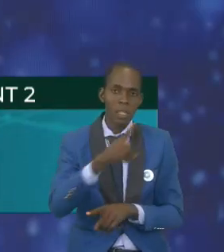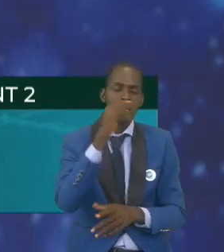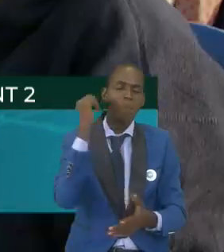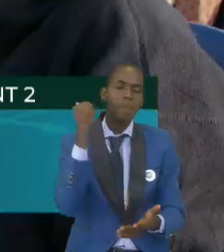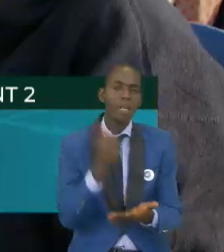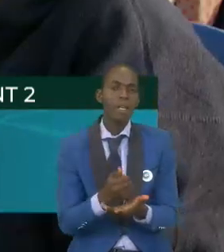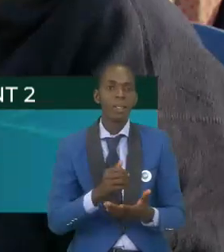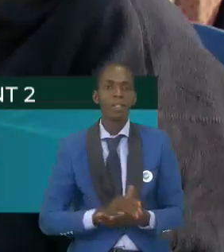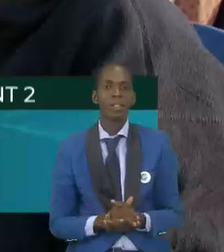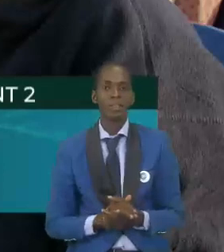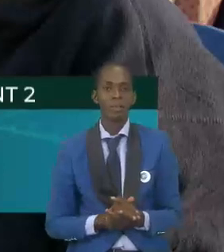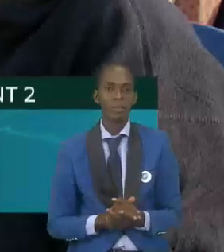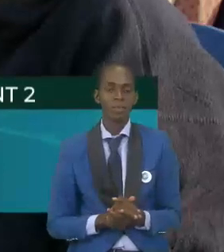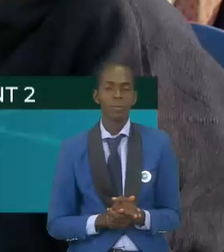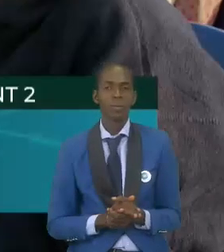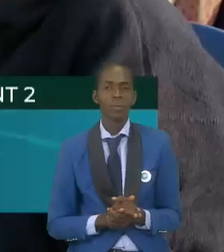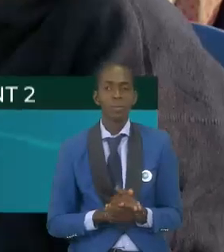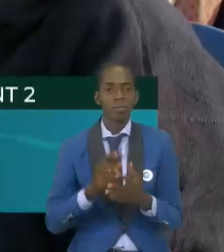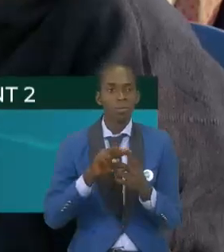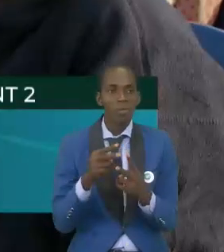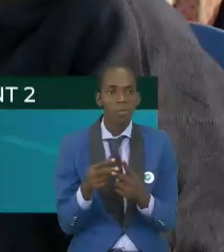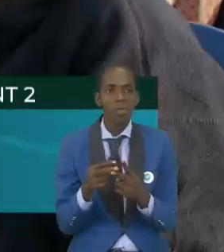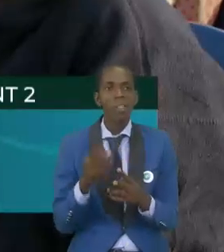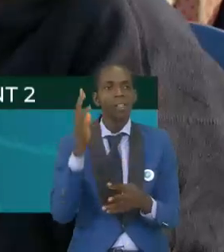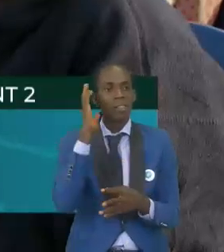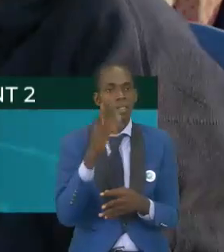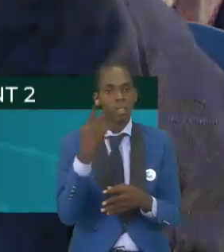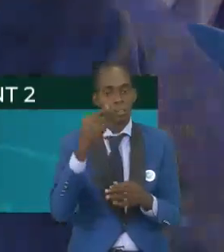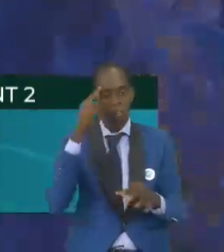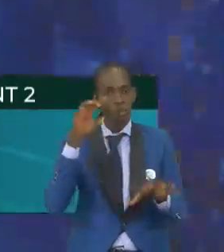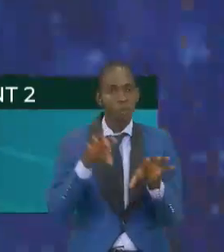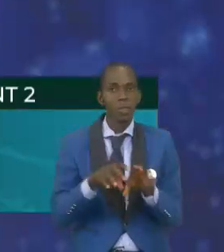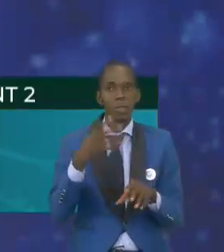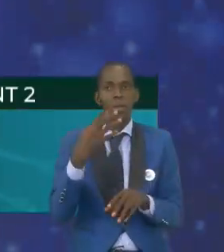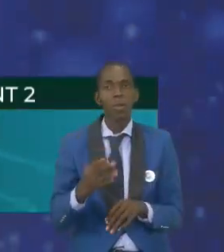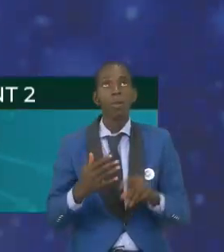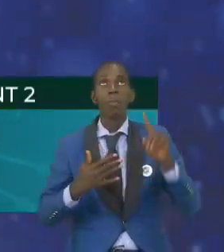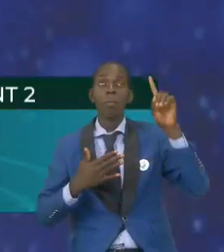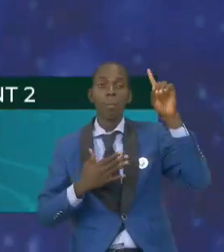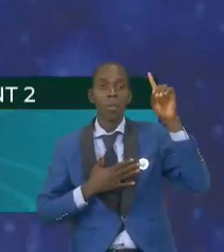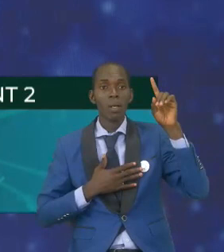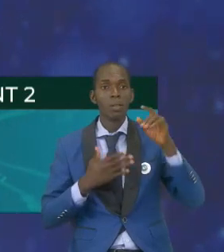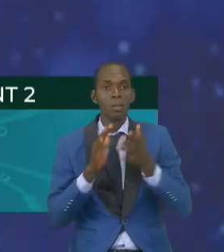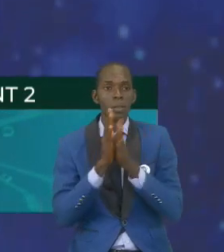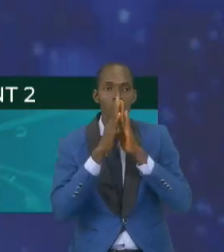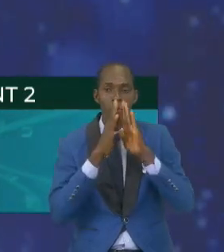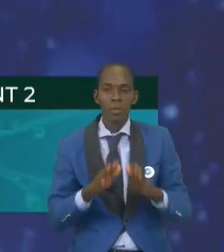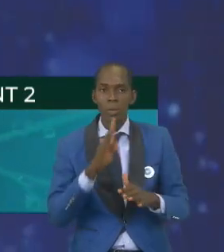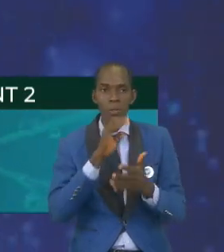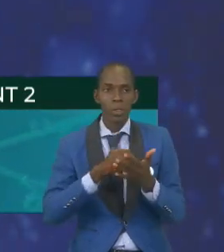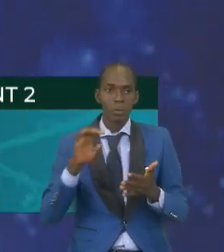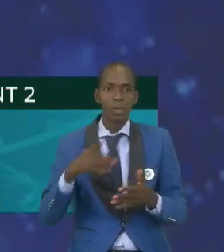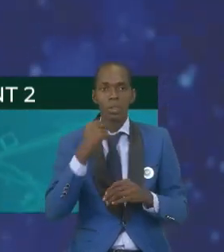Amen. "Neither shall the covenant of my peace be removed, says